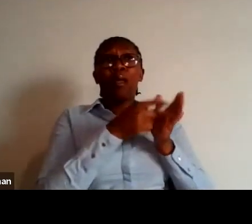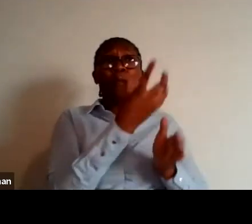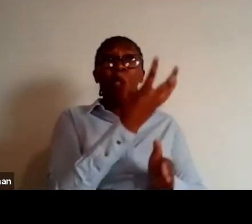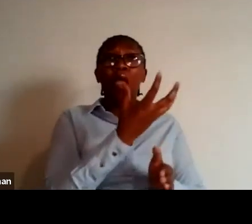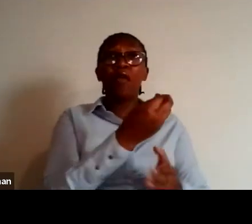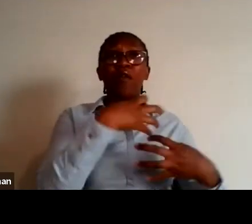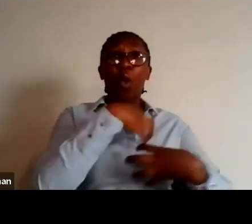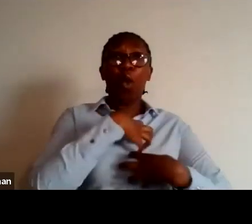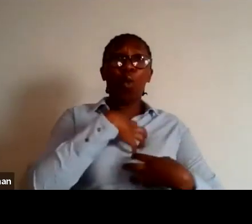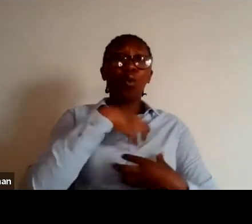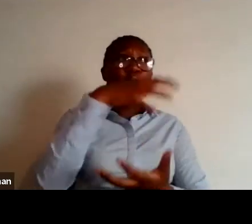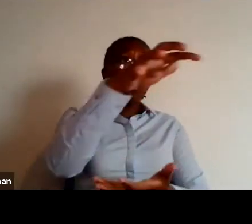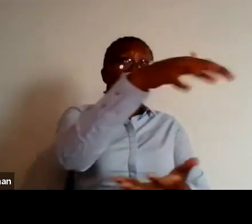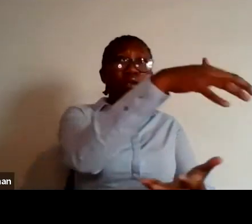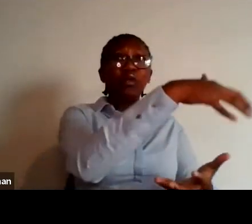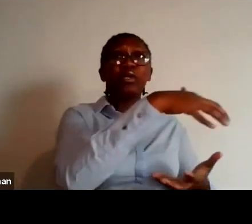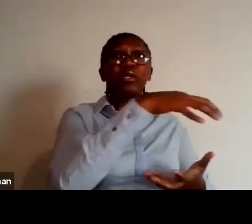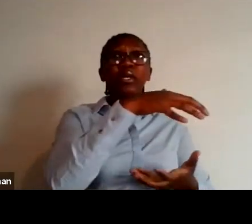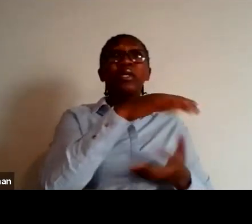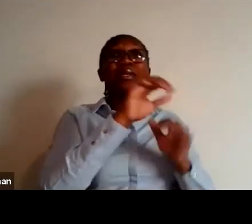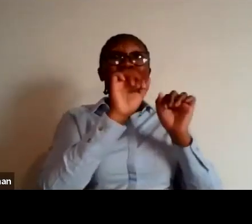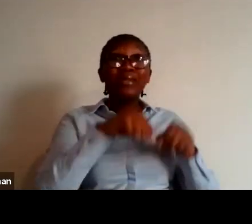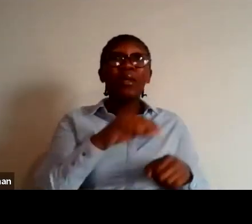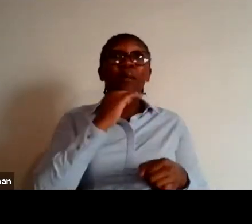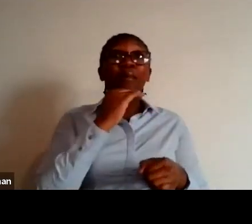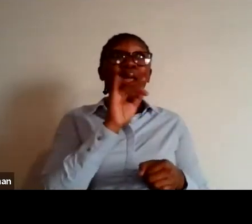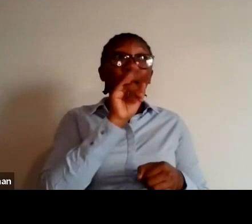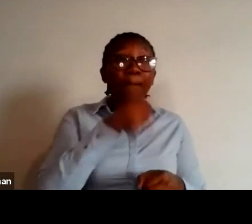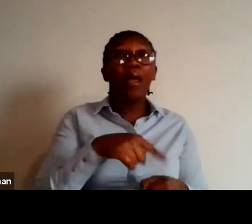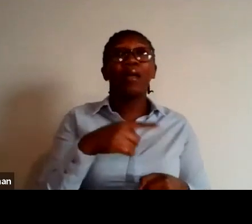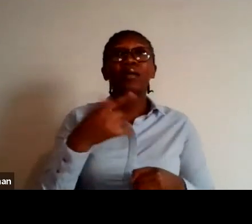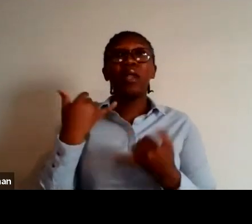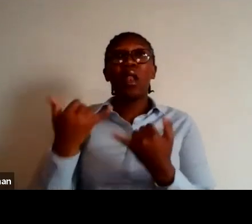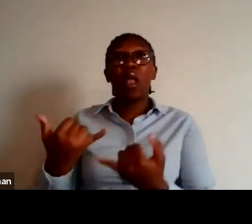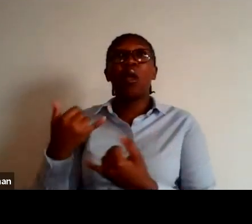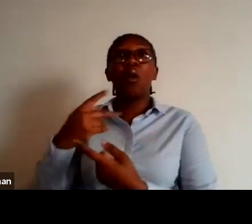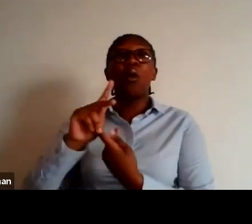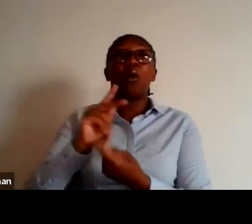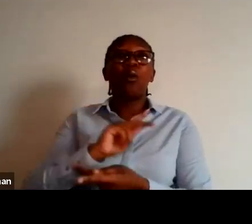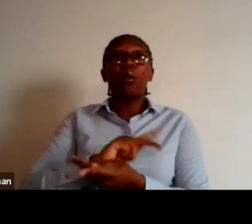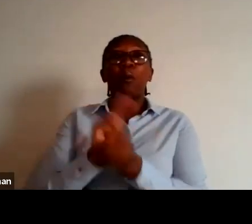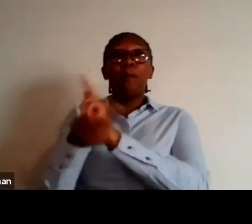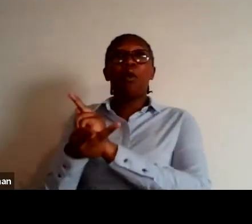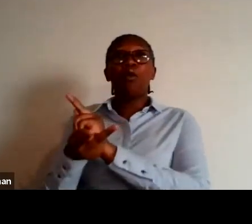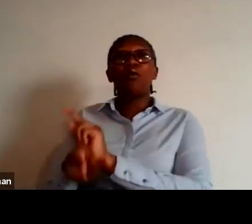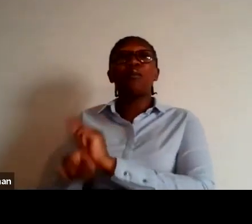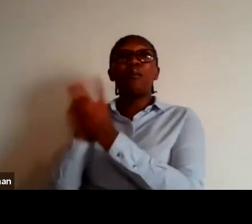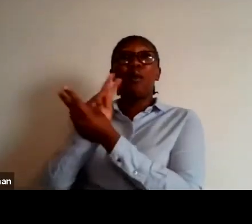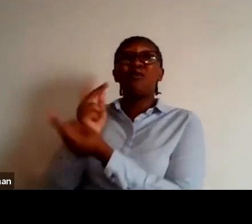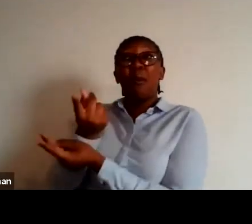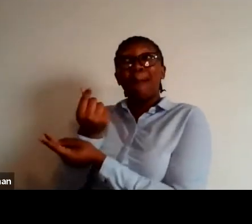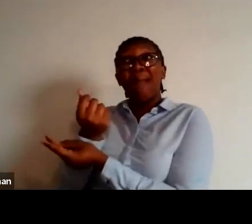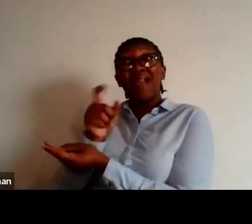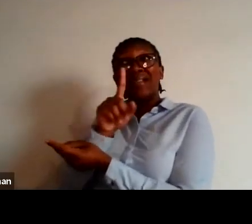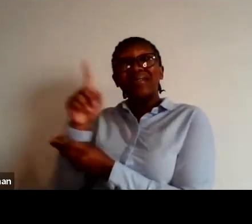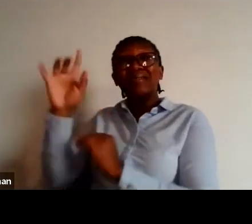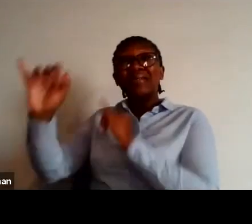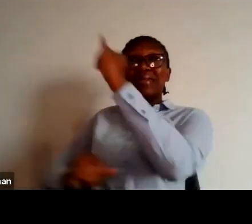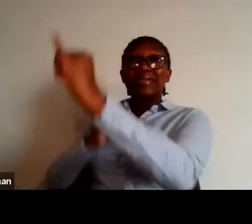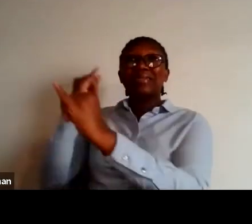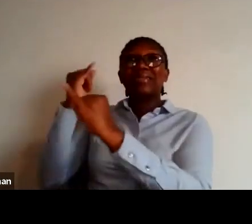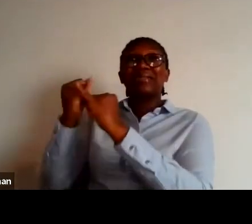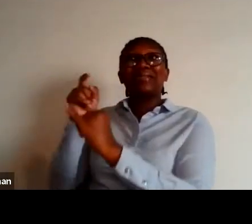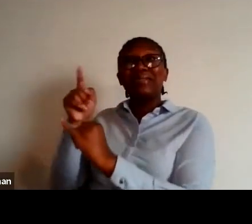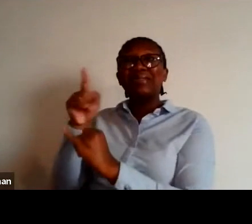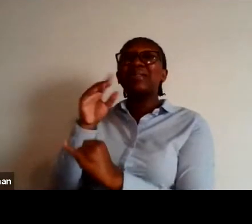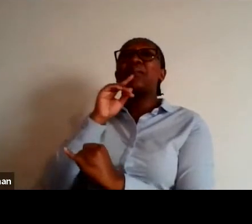they're supposed to be collecting, they will have to go to international companies where they are going to borrow money. And borrowing that money comes with a